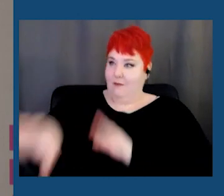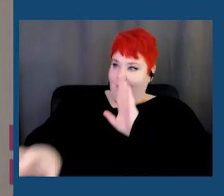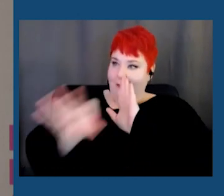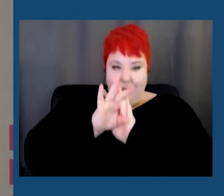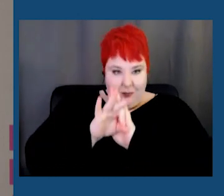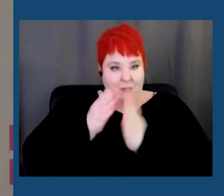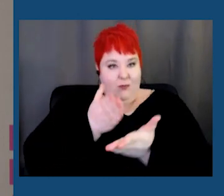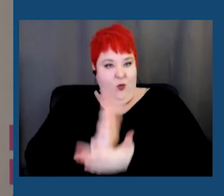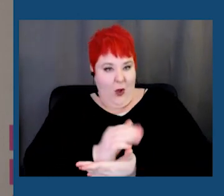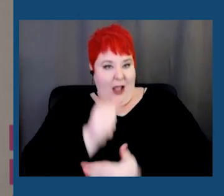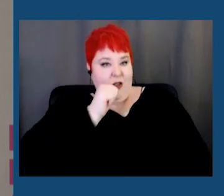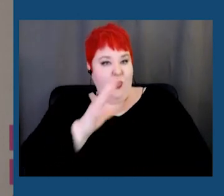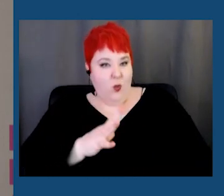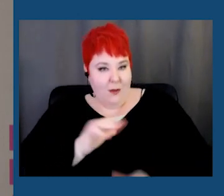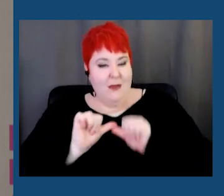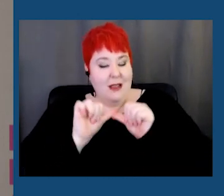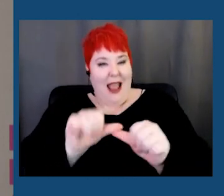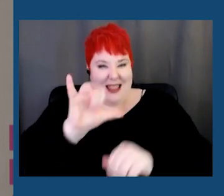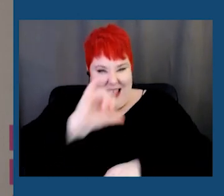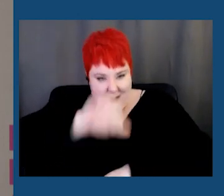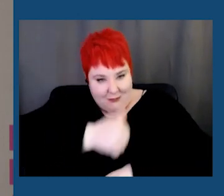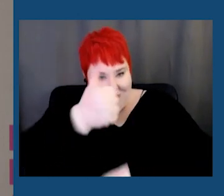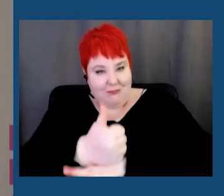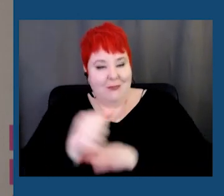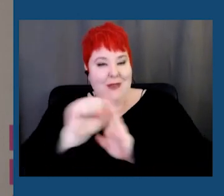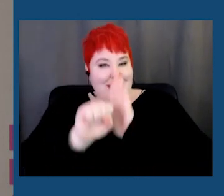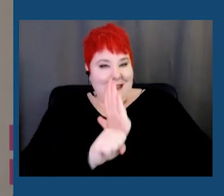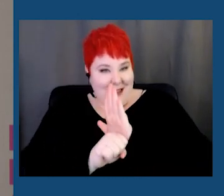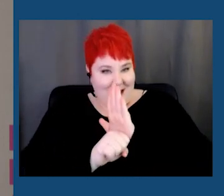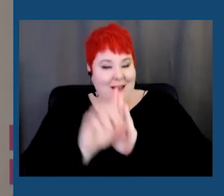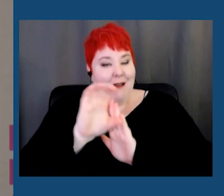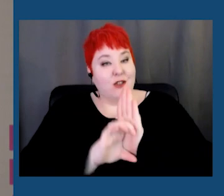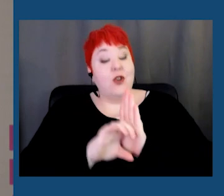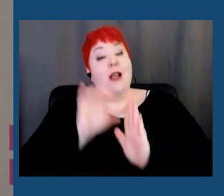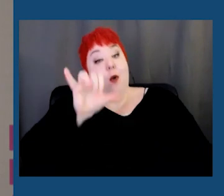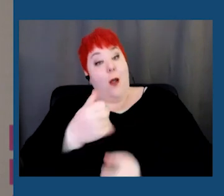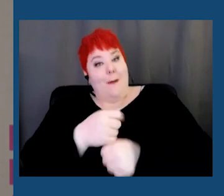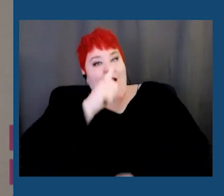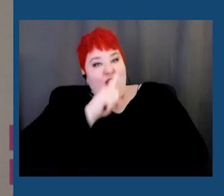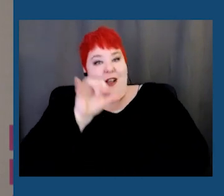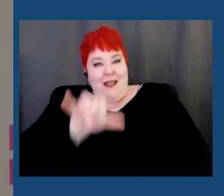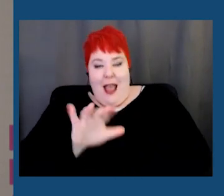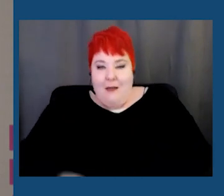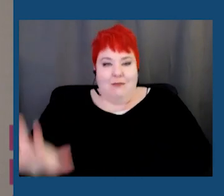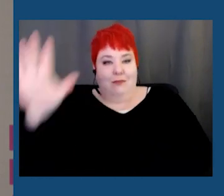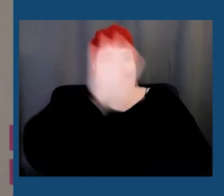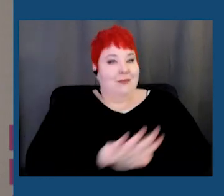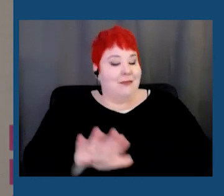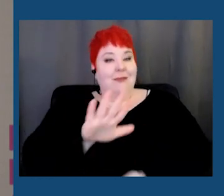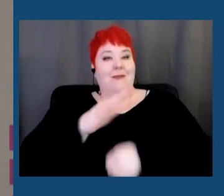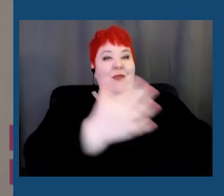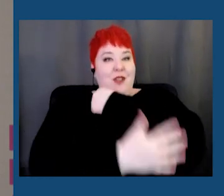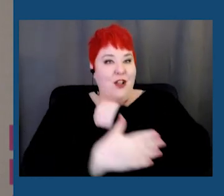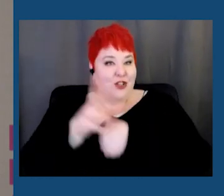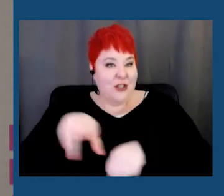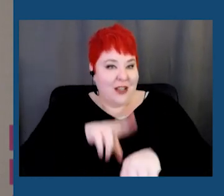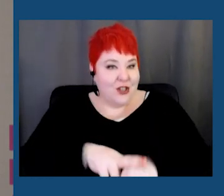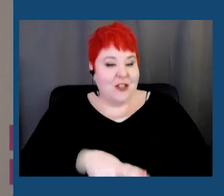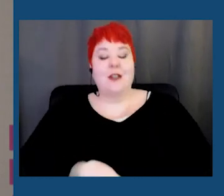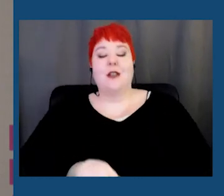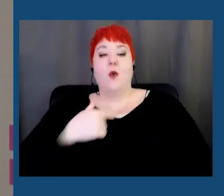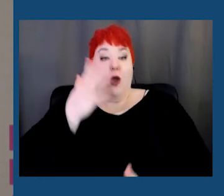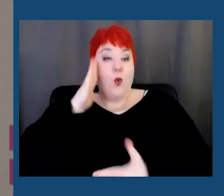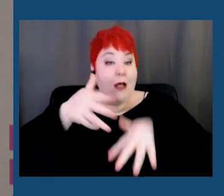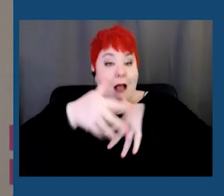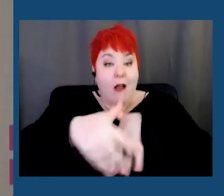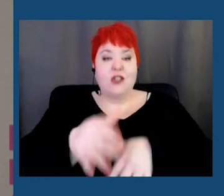in their Constitution. That's what we want to make sure happens all across the nation. So we'll stand up. We'll continue to march. We'll be their allies